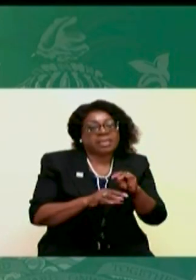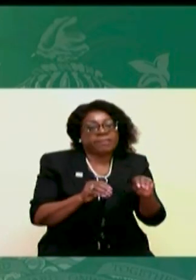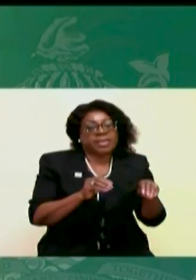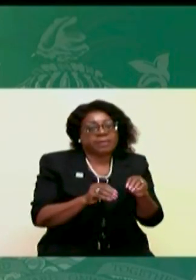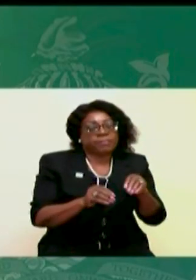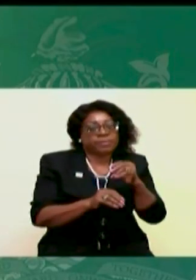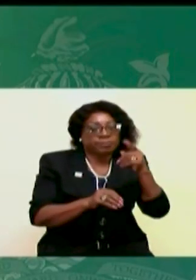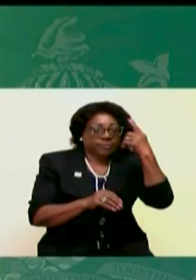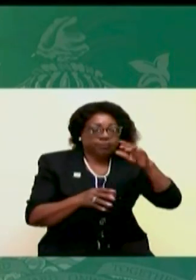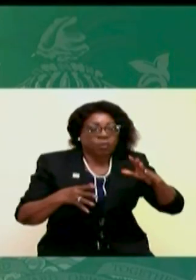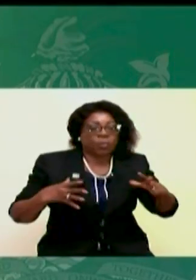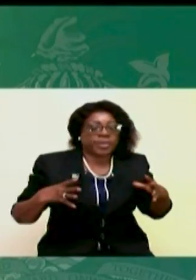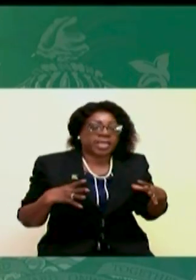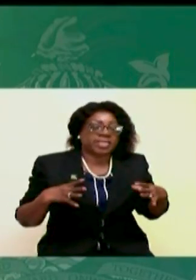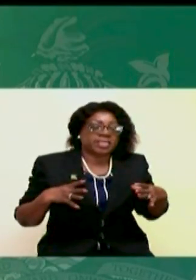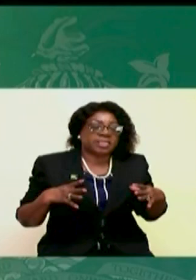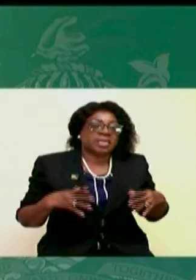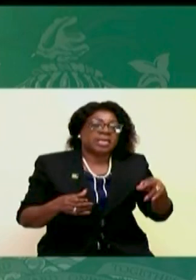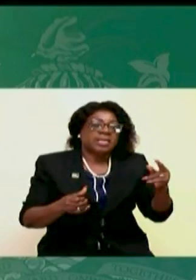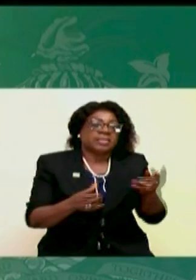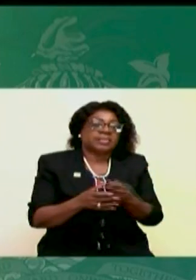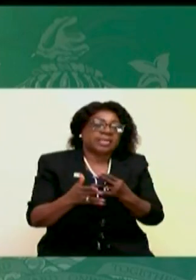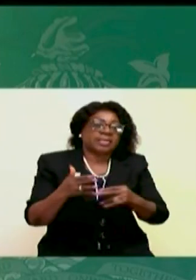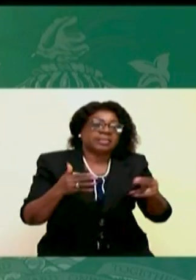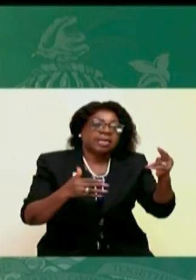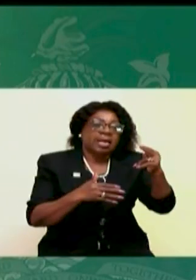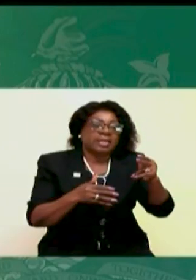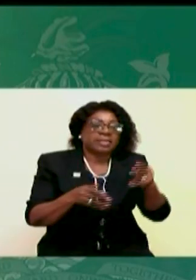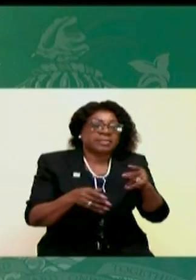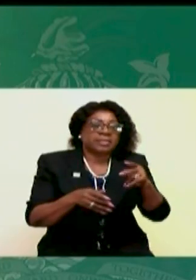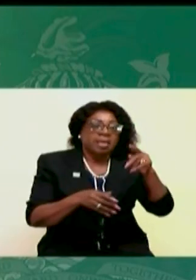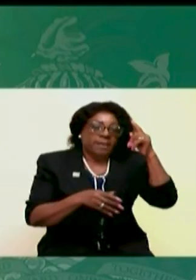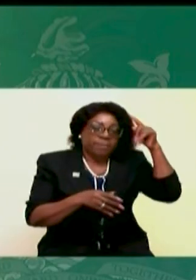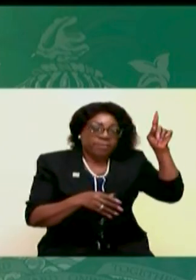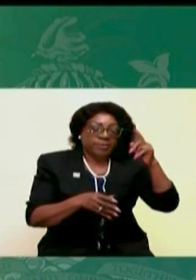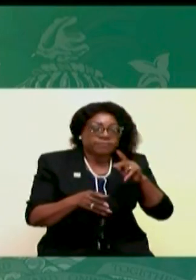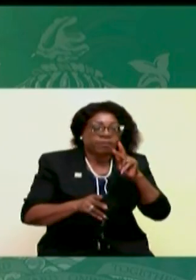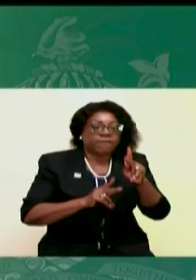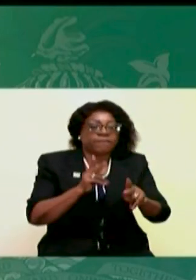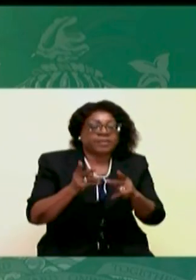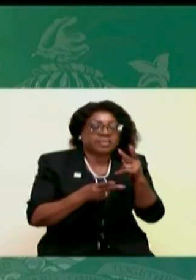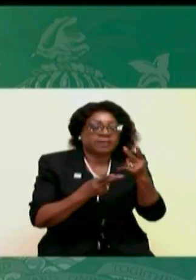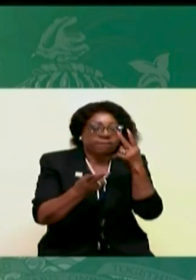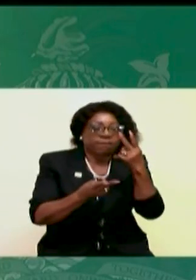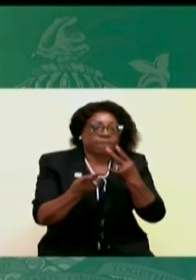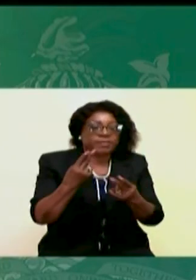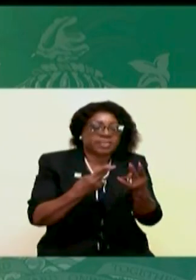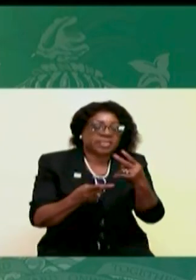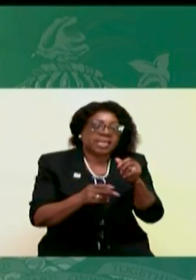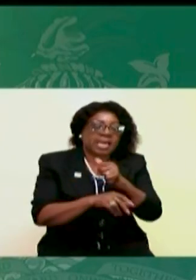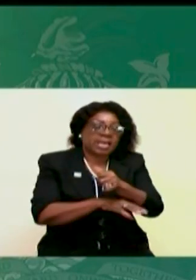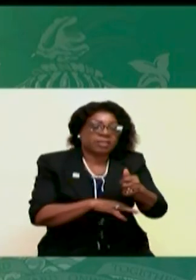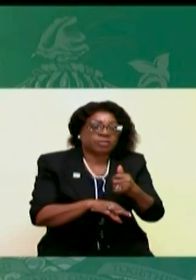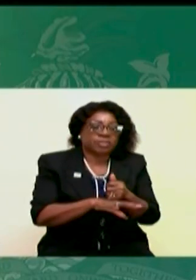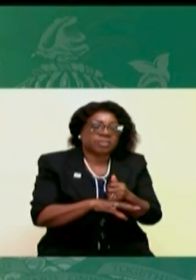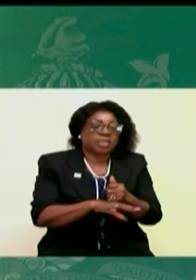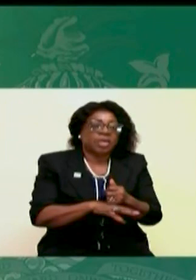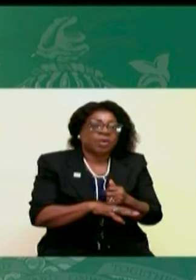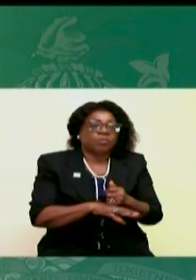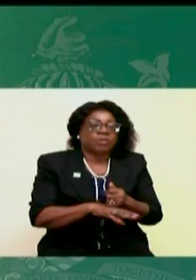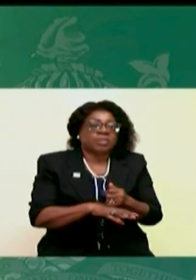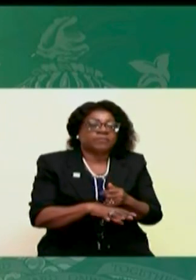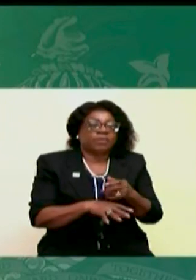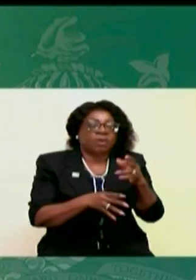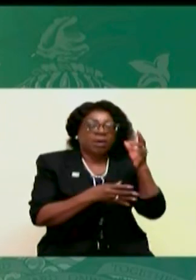for vacation. The second highest purpose, Madam Speaker, for visiting Andras with an average of 7 night stay was for